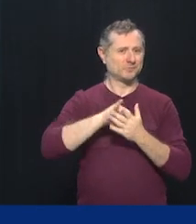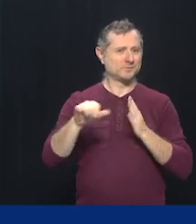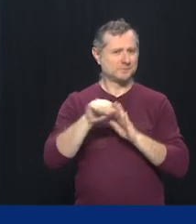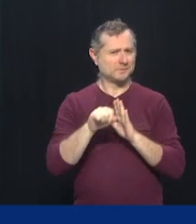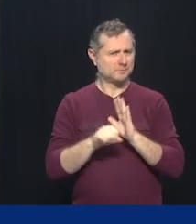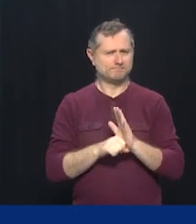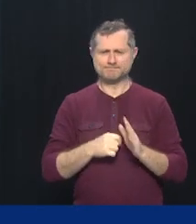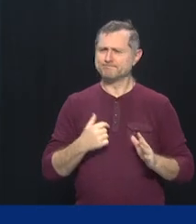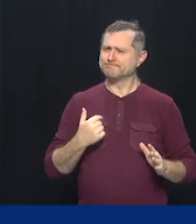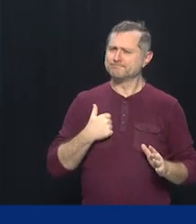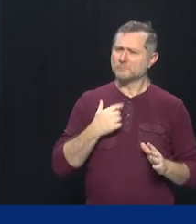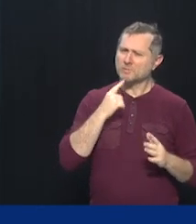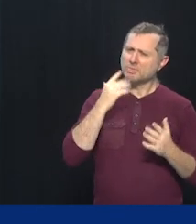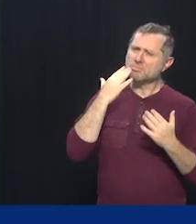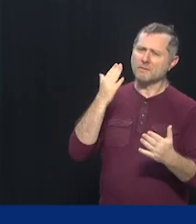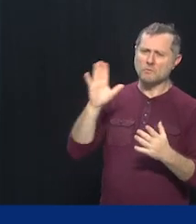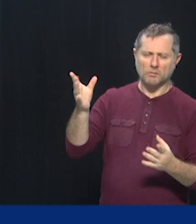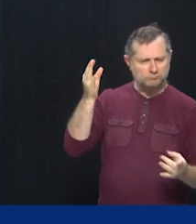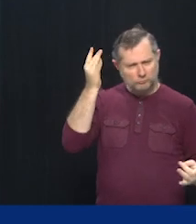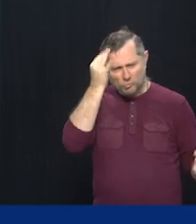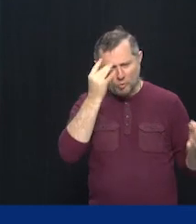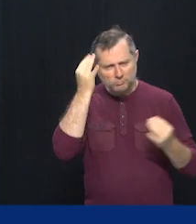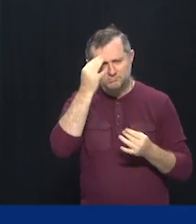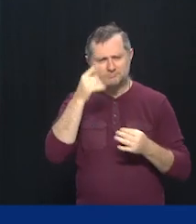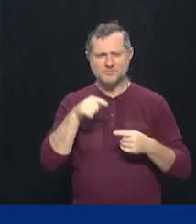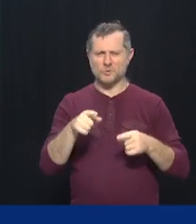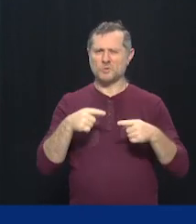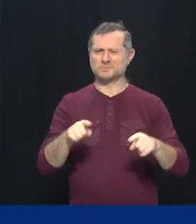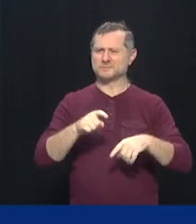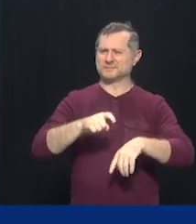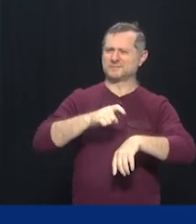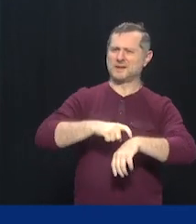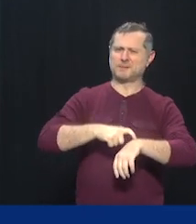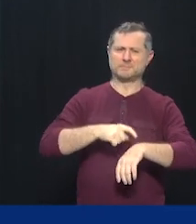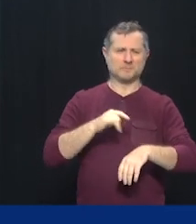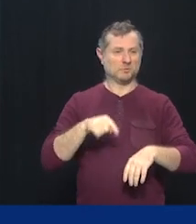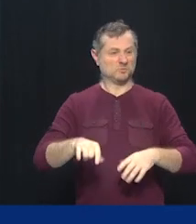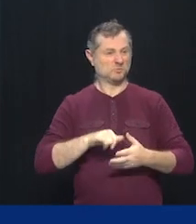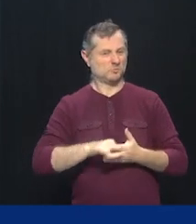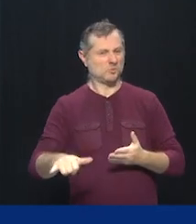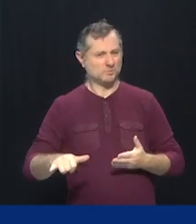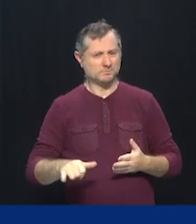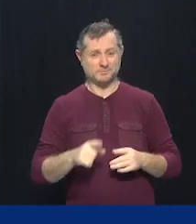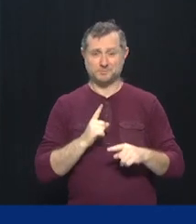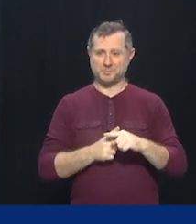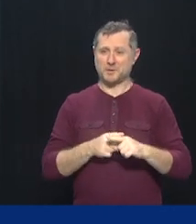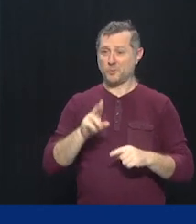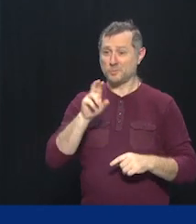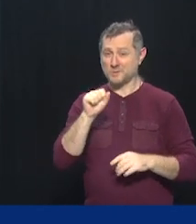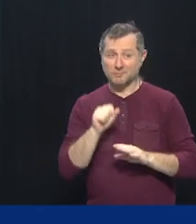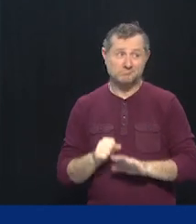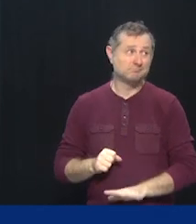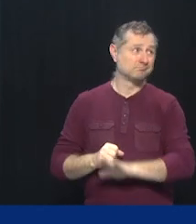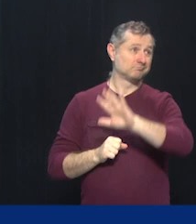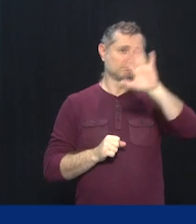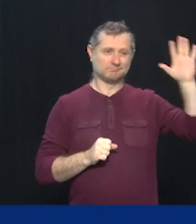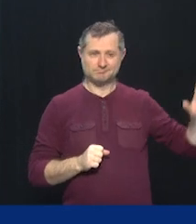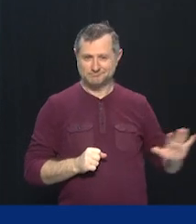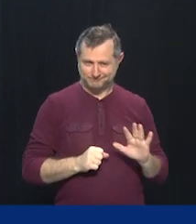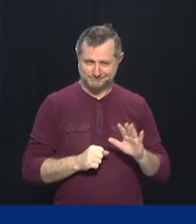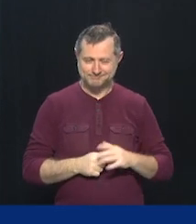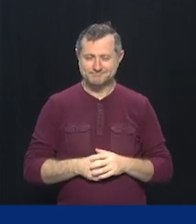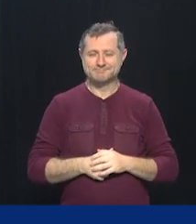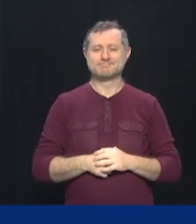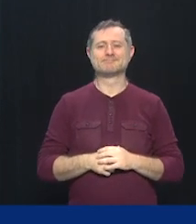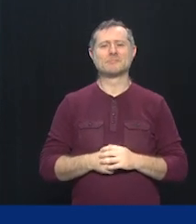leadership during this trying time for all of us in New York and in the United States and the world for that matter. And we want you to know